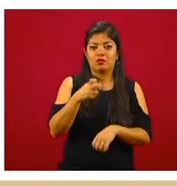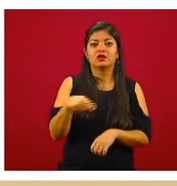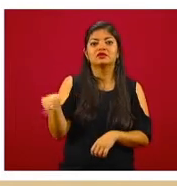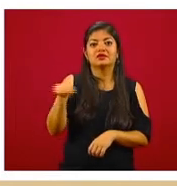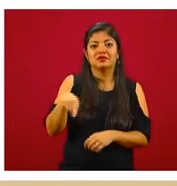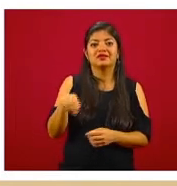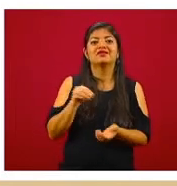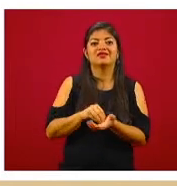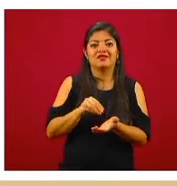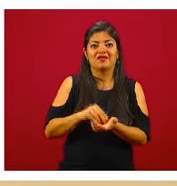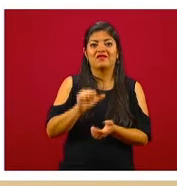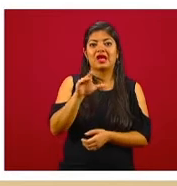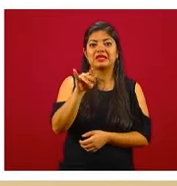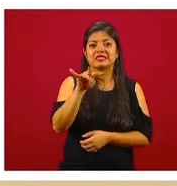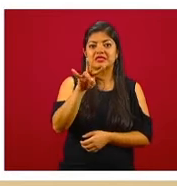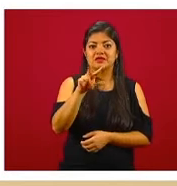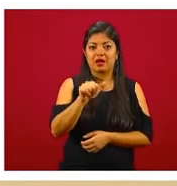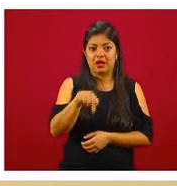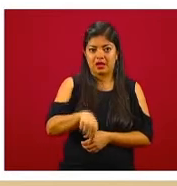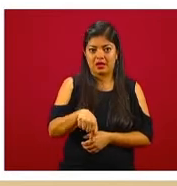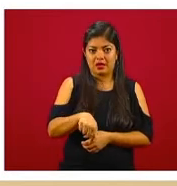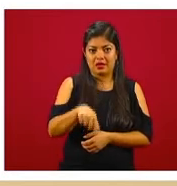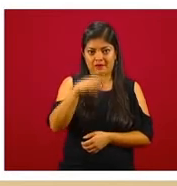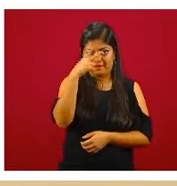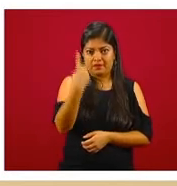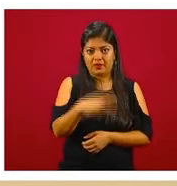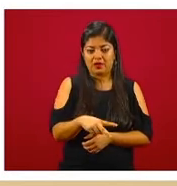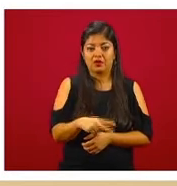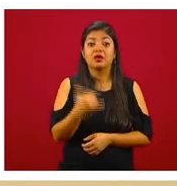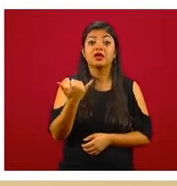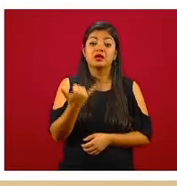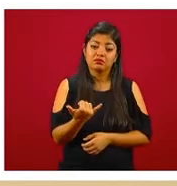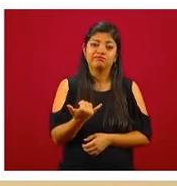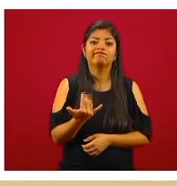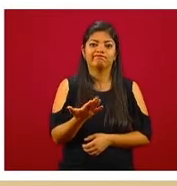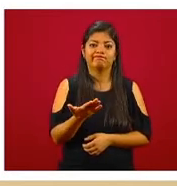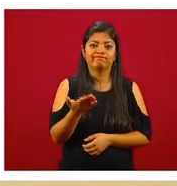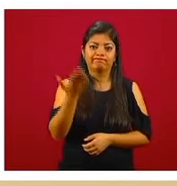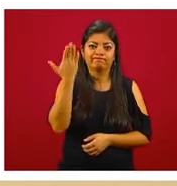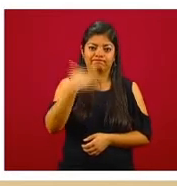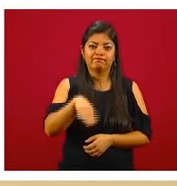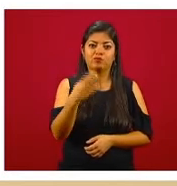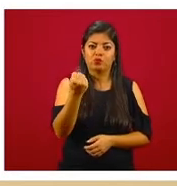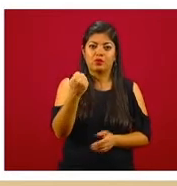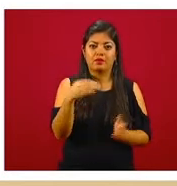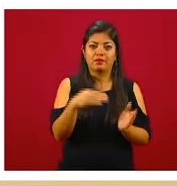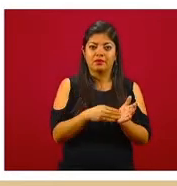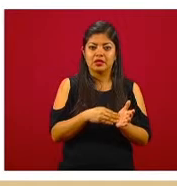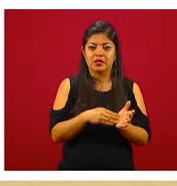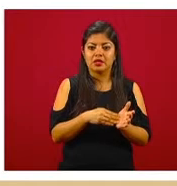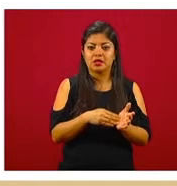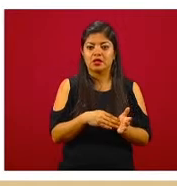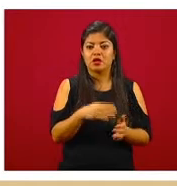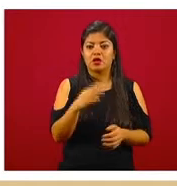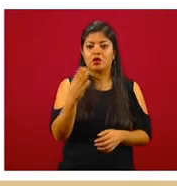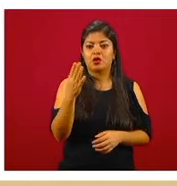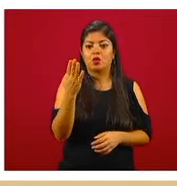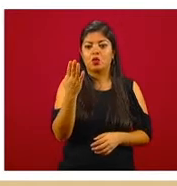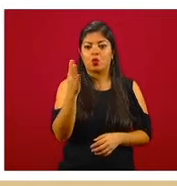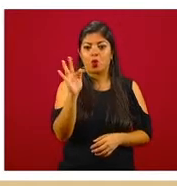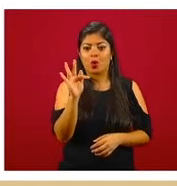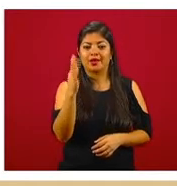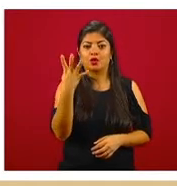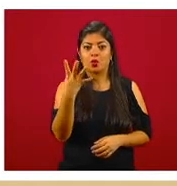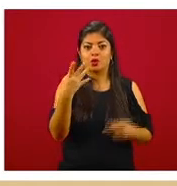activa de la 36,131 epidemia en have México, had it y in the past 14 desafortunadamente days, ya which is what we 9.044 can consider the personas active han pandemic perdido la